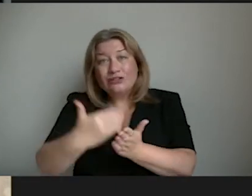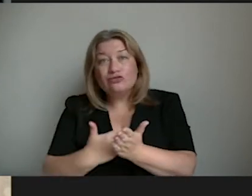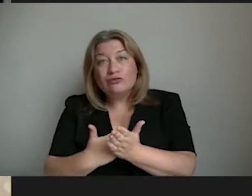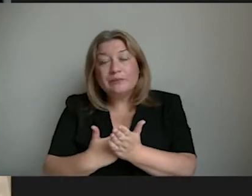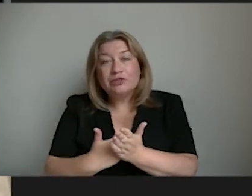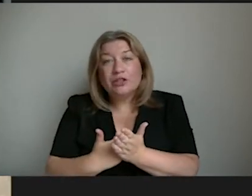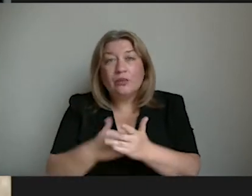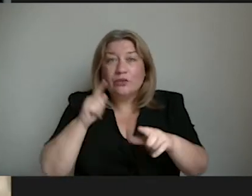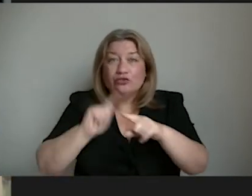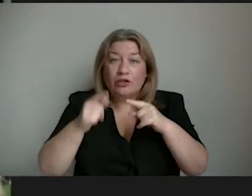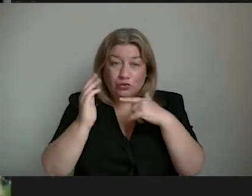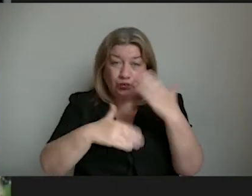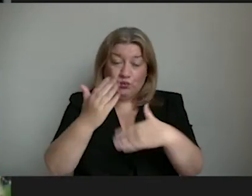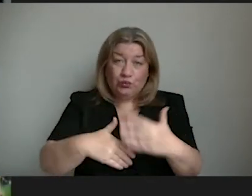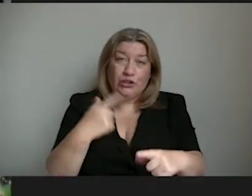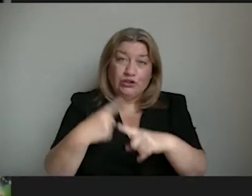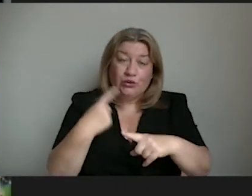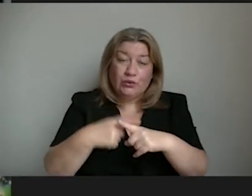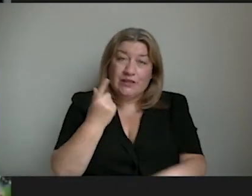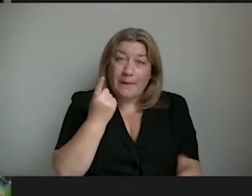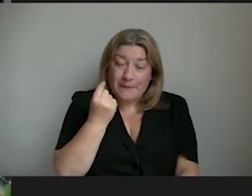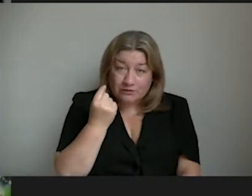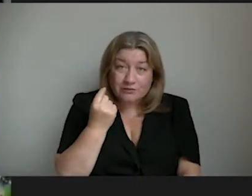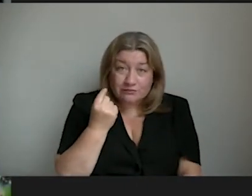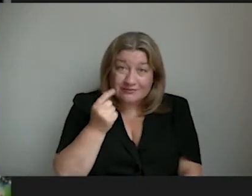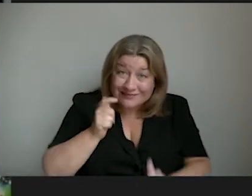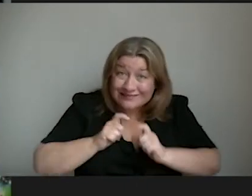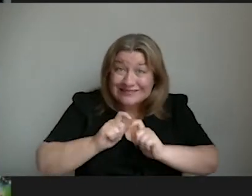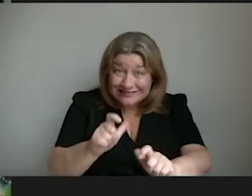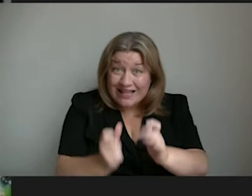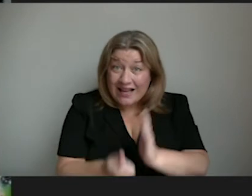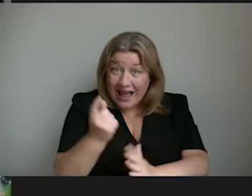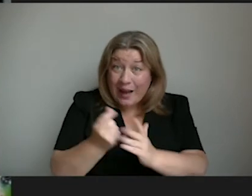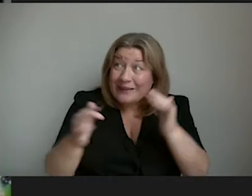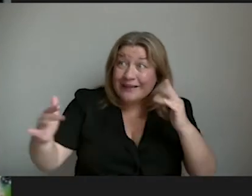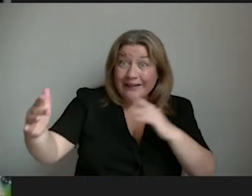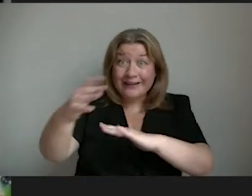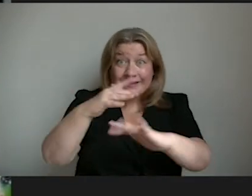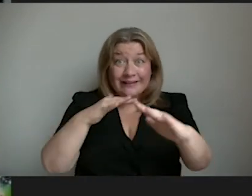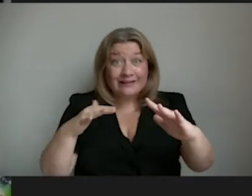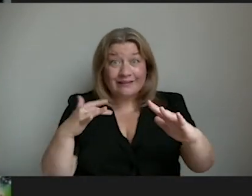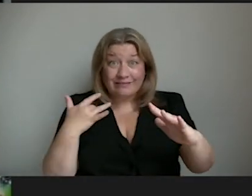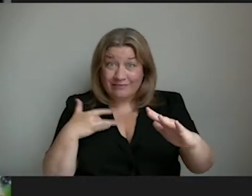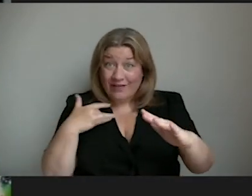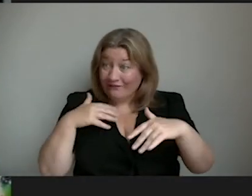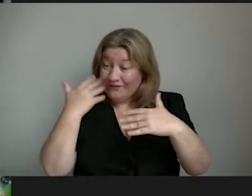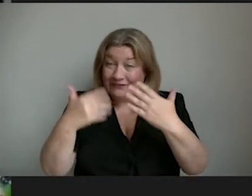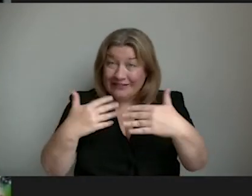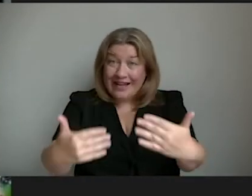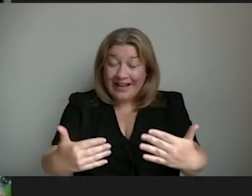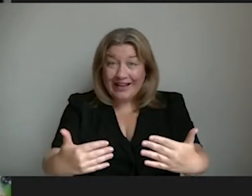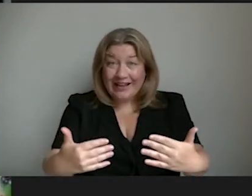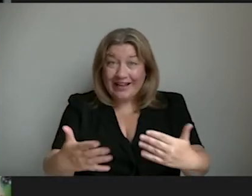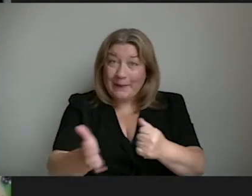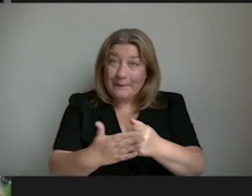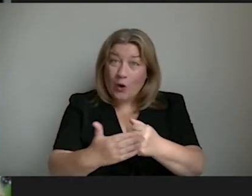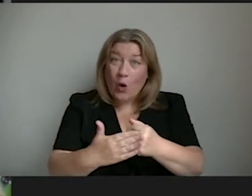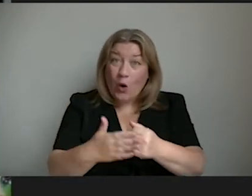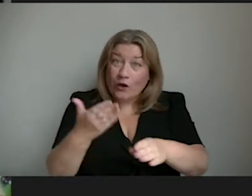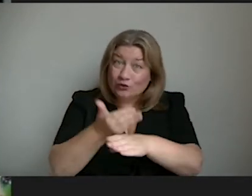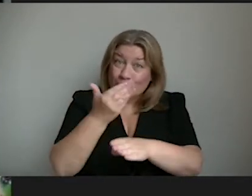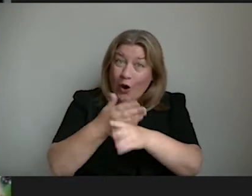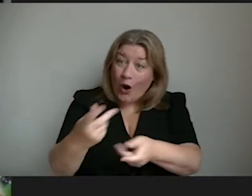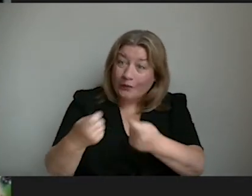for you and get the ball rolling as soon as possible. So it is all still happening out there for employers. I mean, every day, like I said, we're